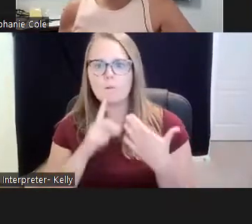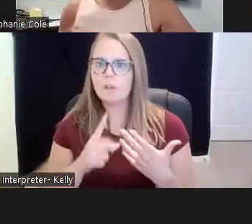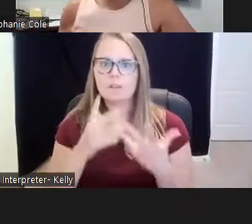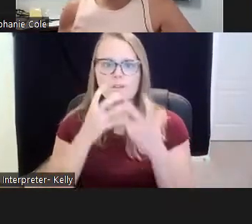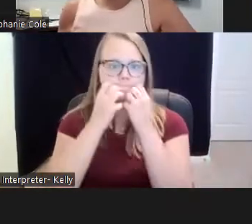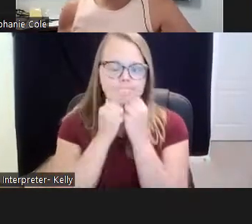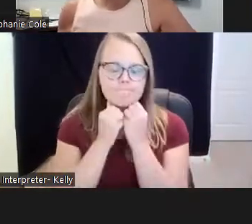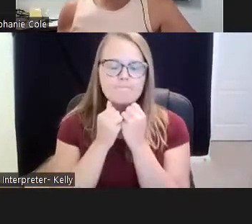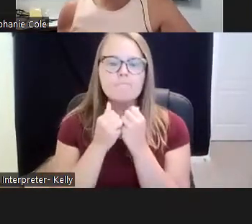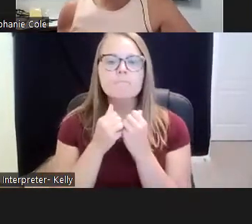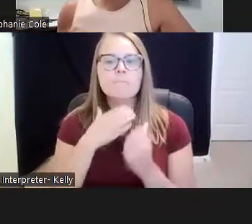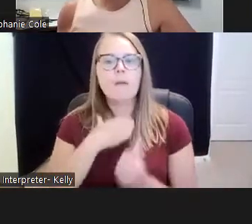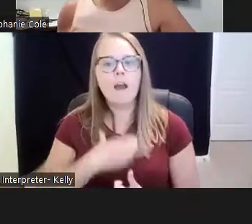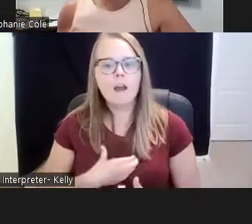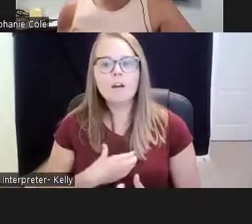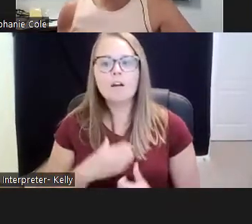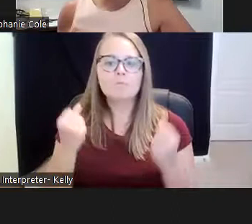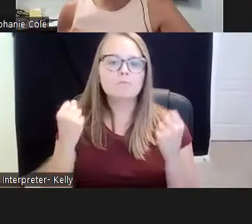are